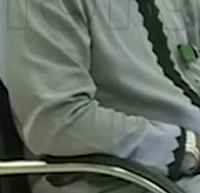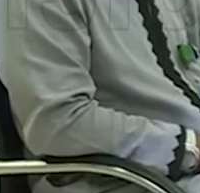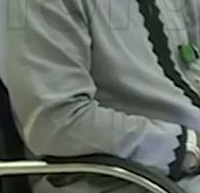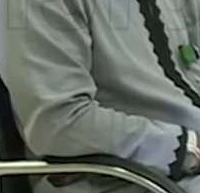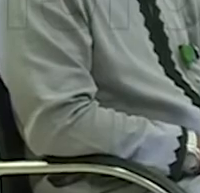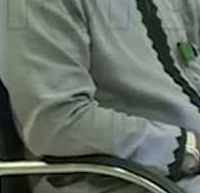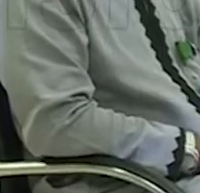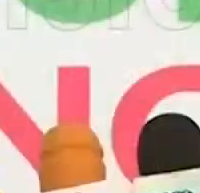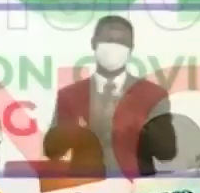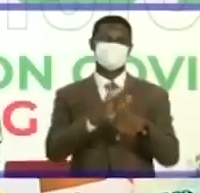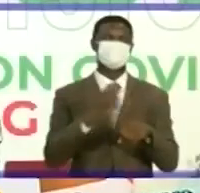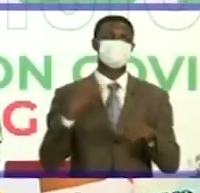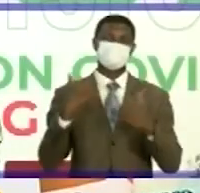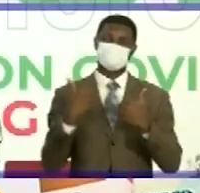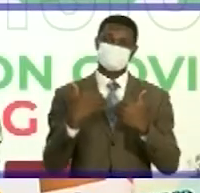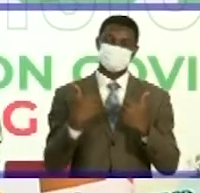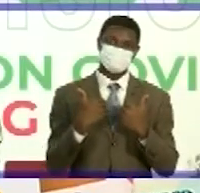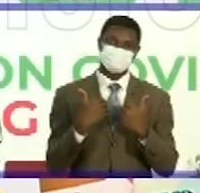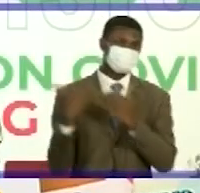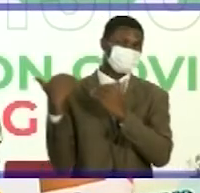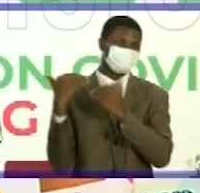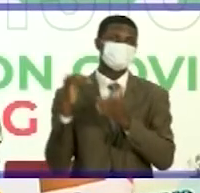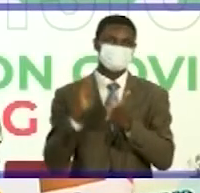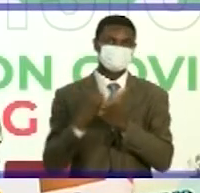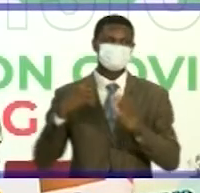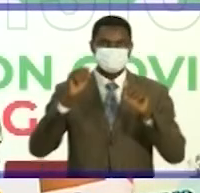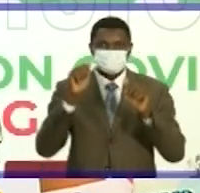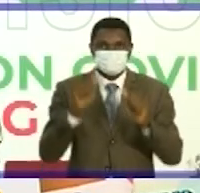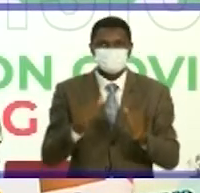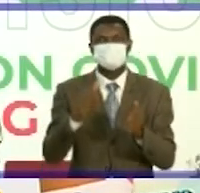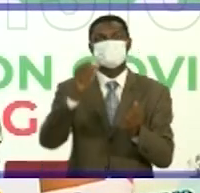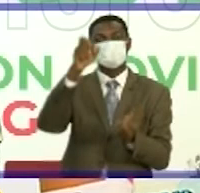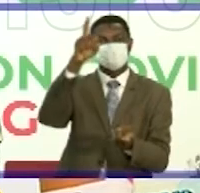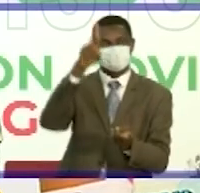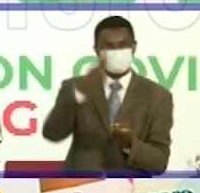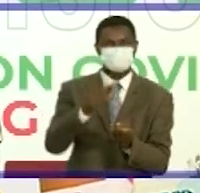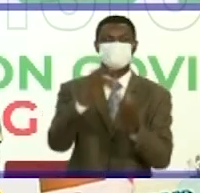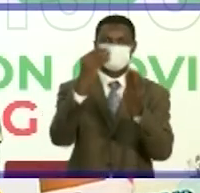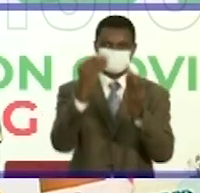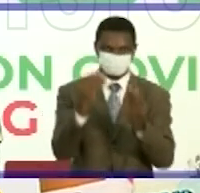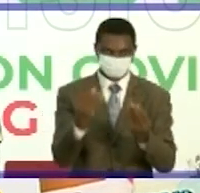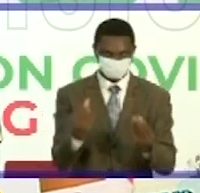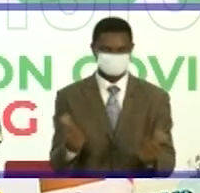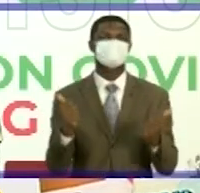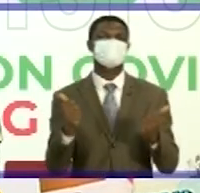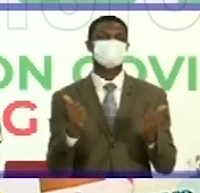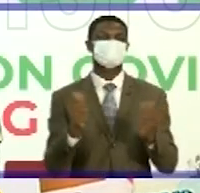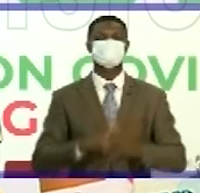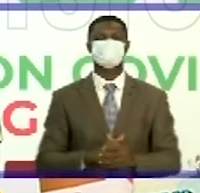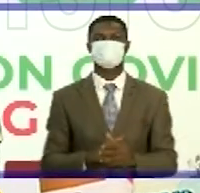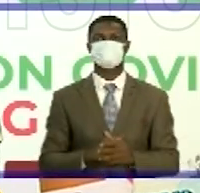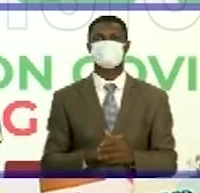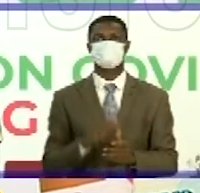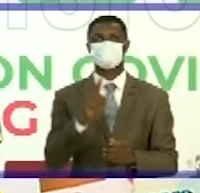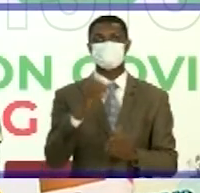eventually, if we get to the peak, bend the curve and begin to see a reduction. As you've